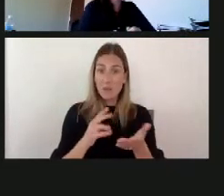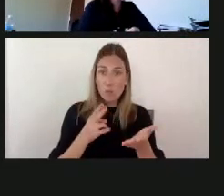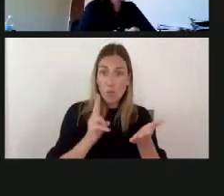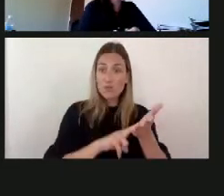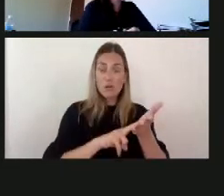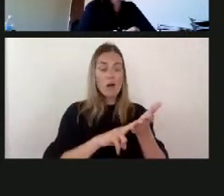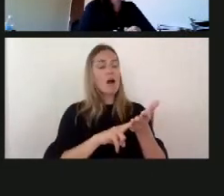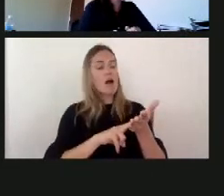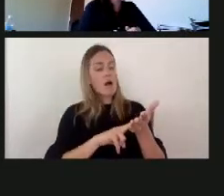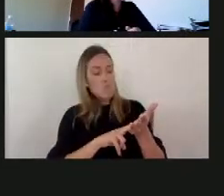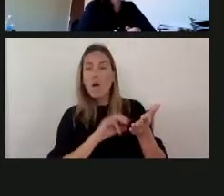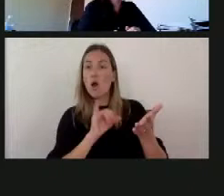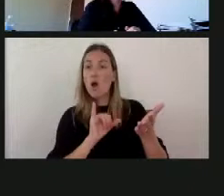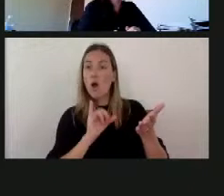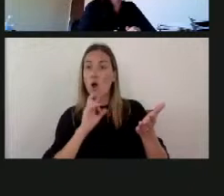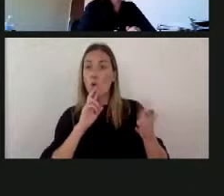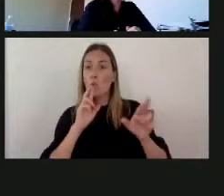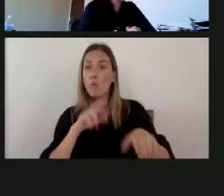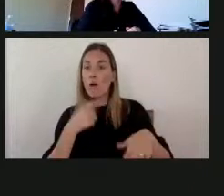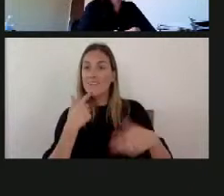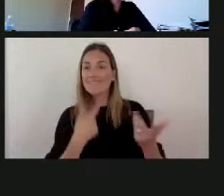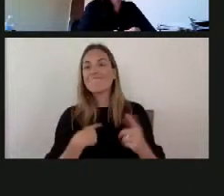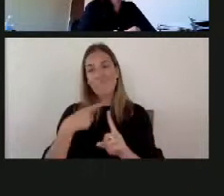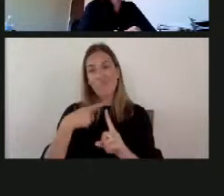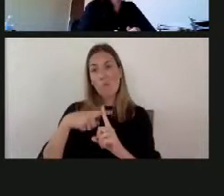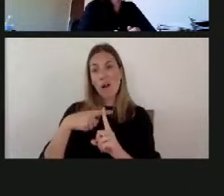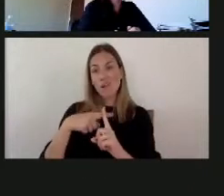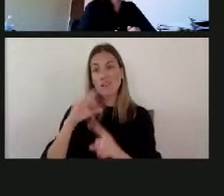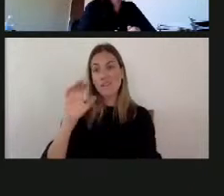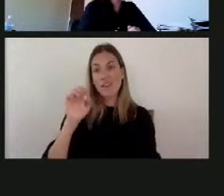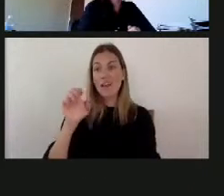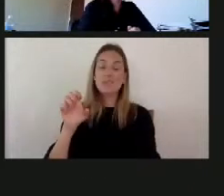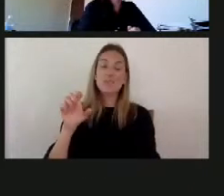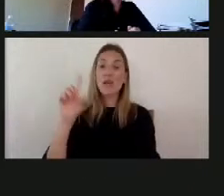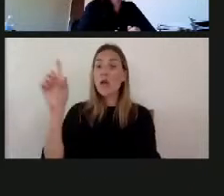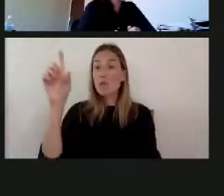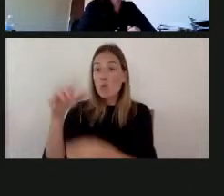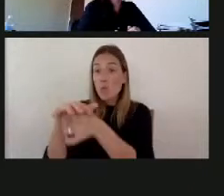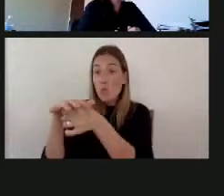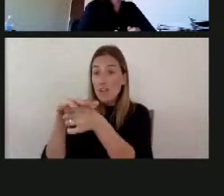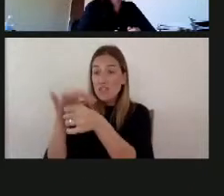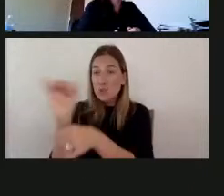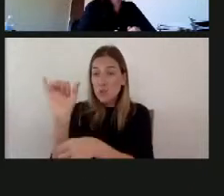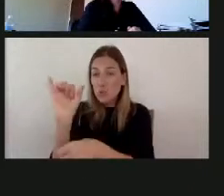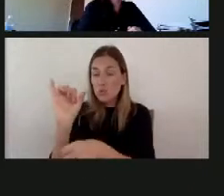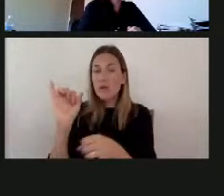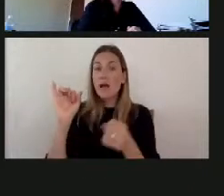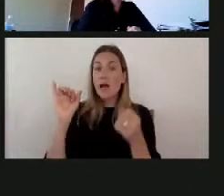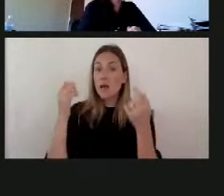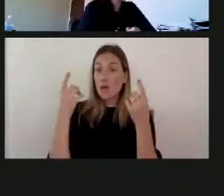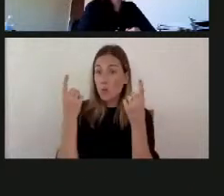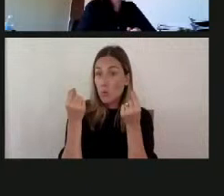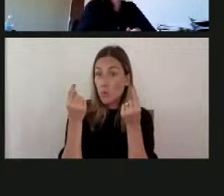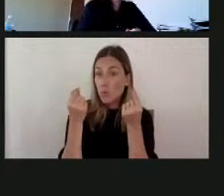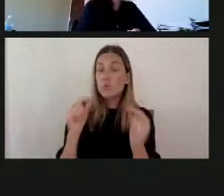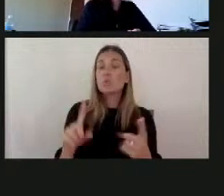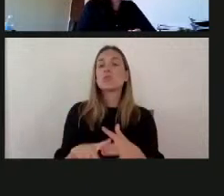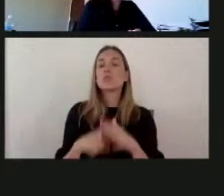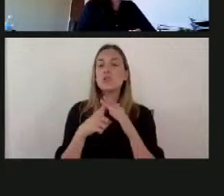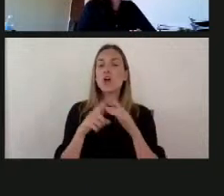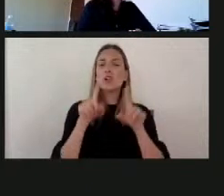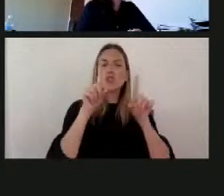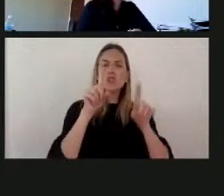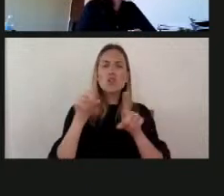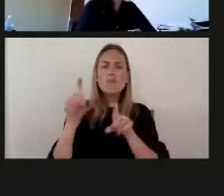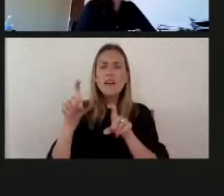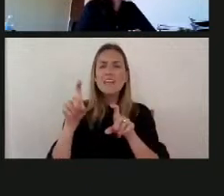a report that says there's been a positive case at X location. At that point, we start the surveying process to determine